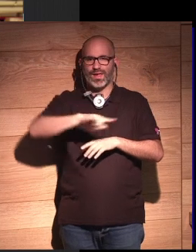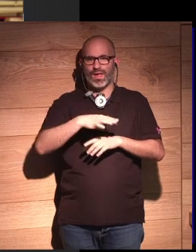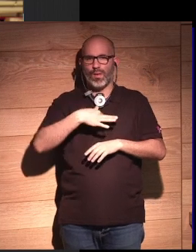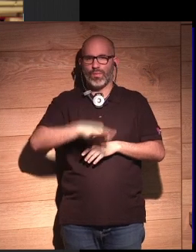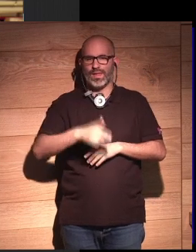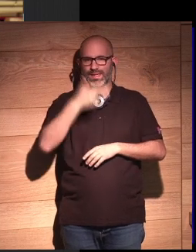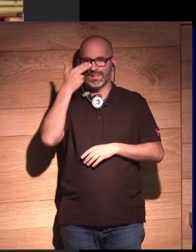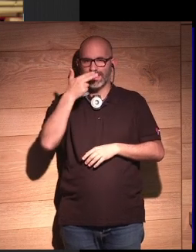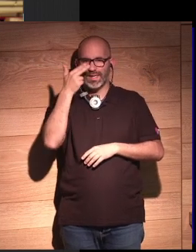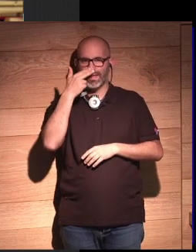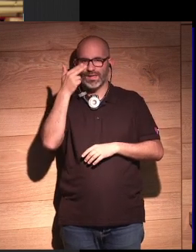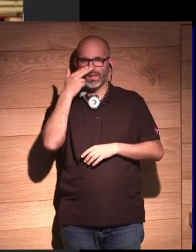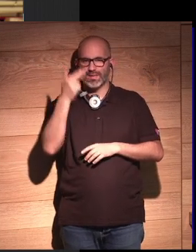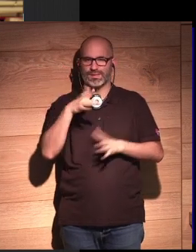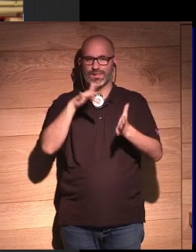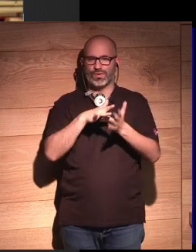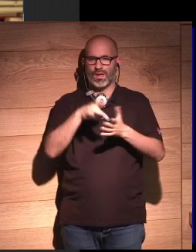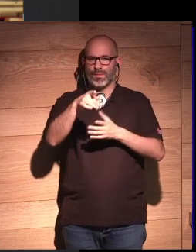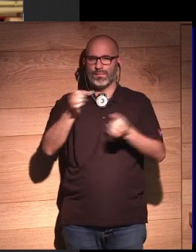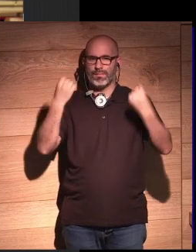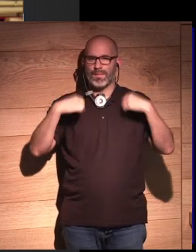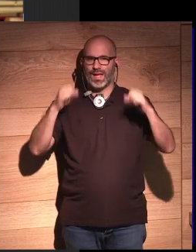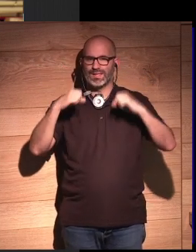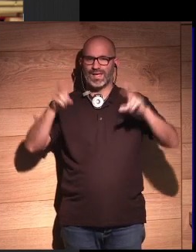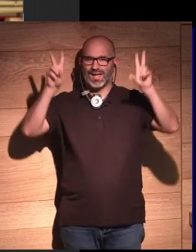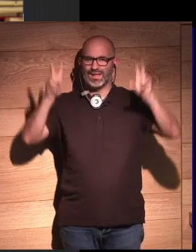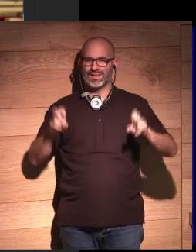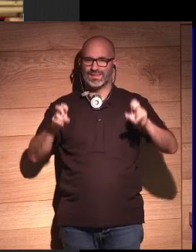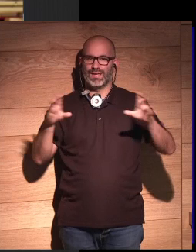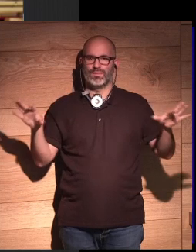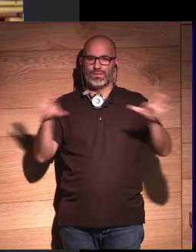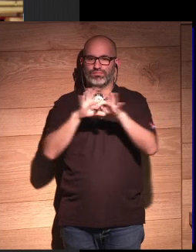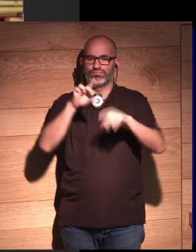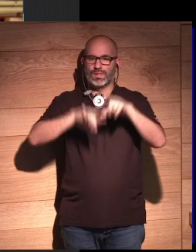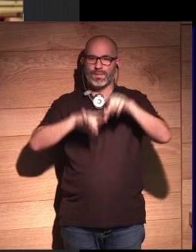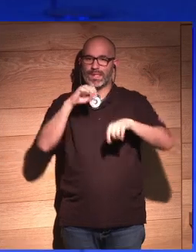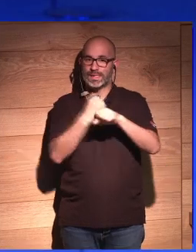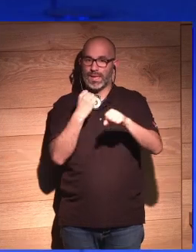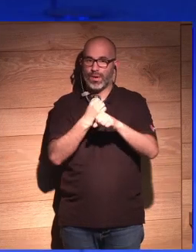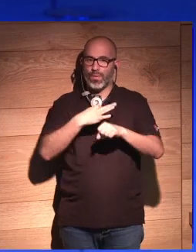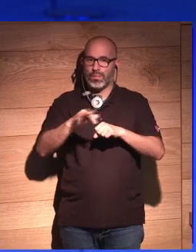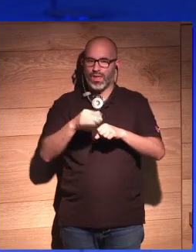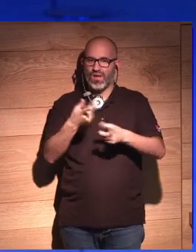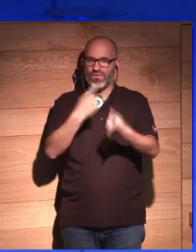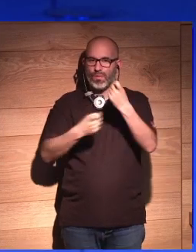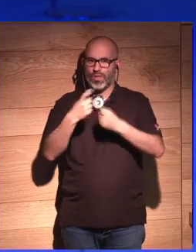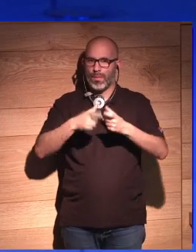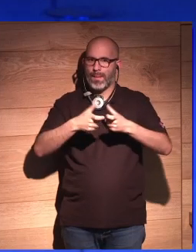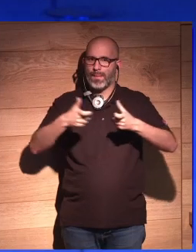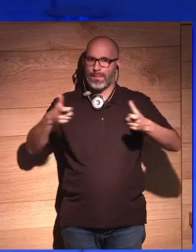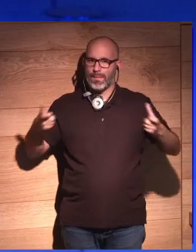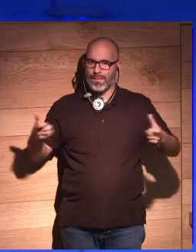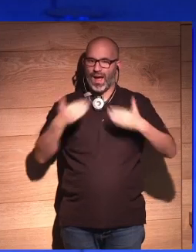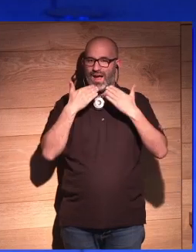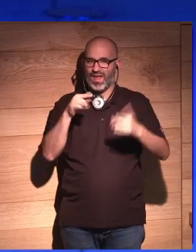within their field. So she was a journalist, and she wanted to figure out, she was very frustrated about writing stories about hunger,